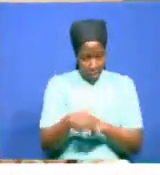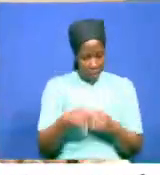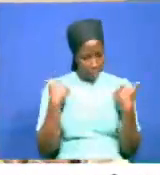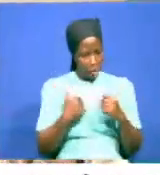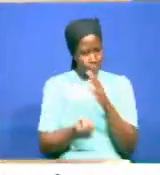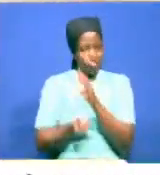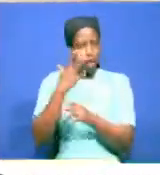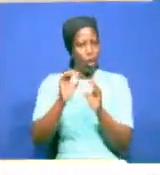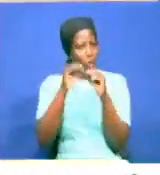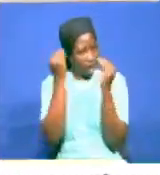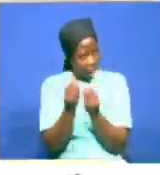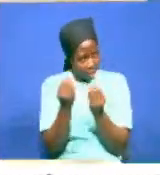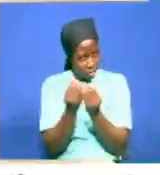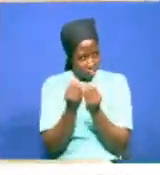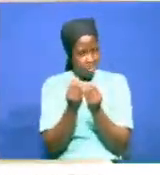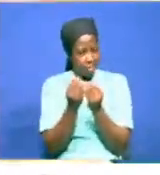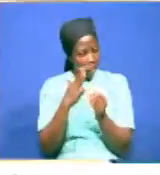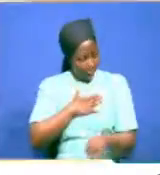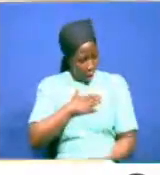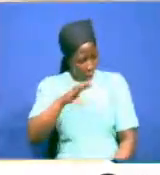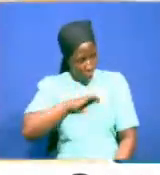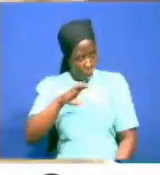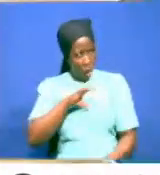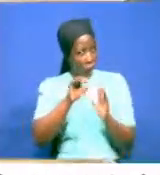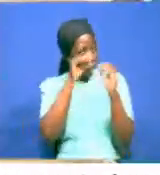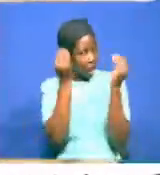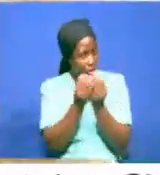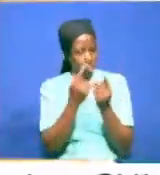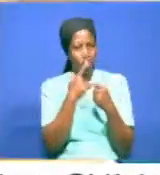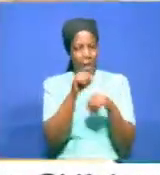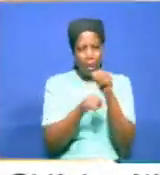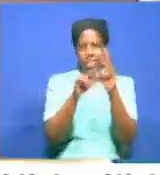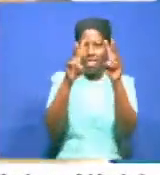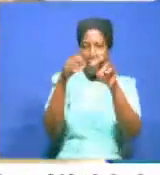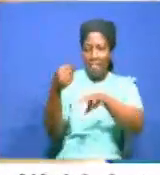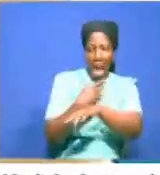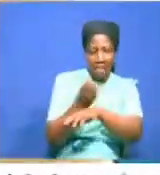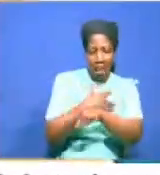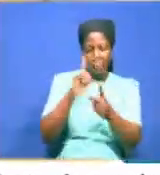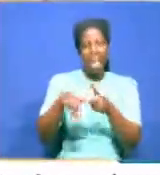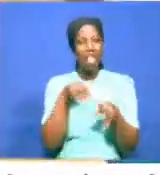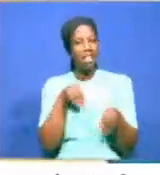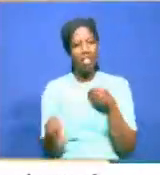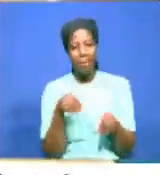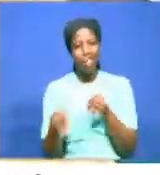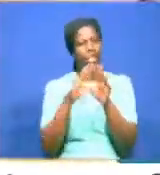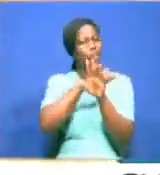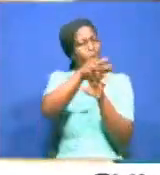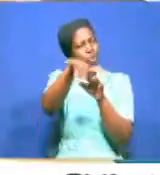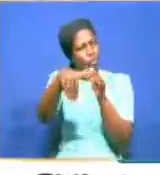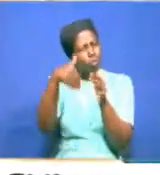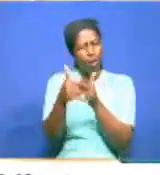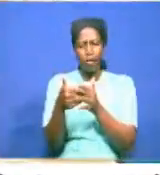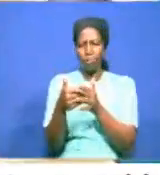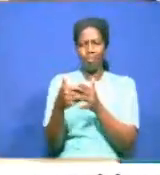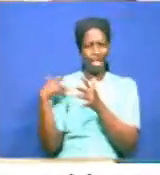LibCard, on my own to talk about issues of cancer, talk about issues of disability, and all the while, I was